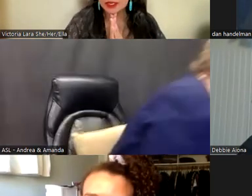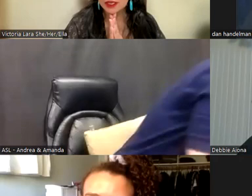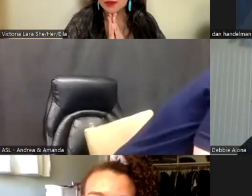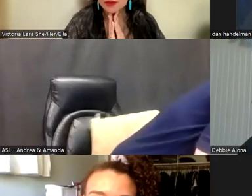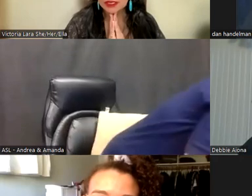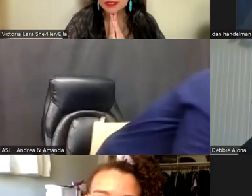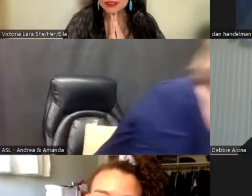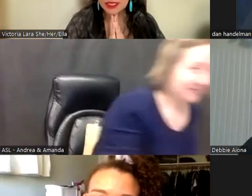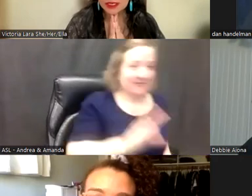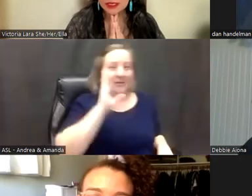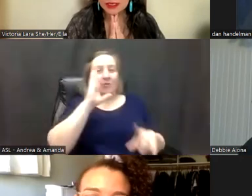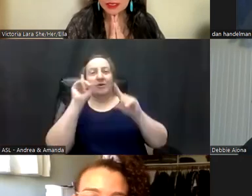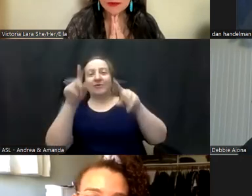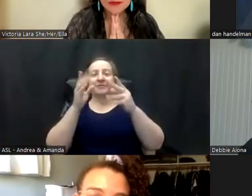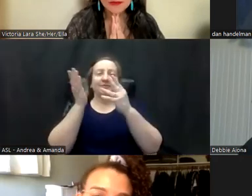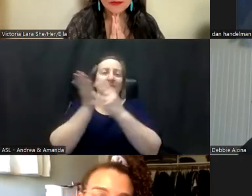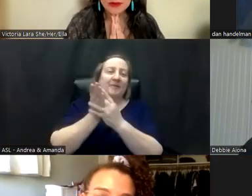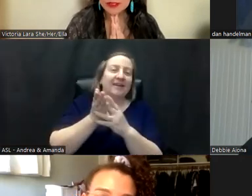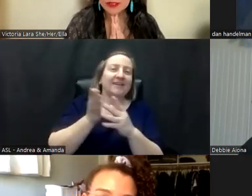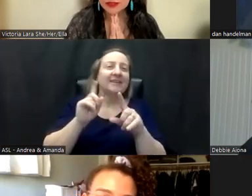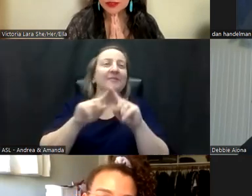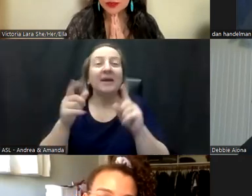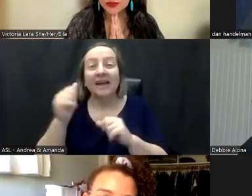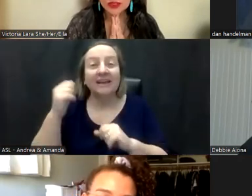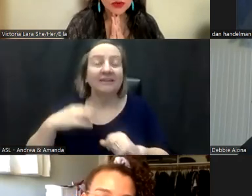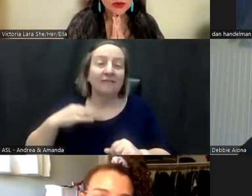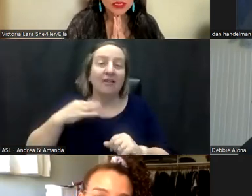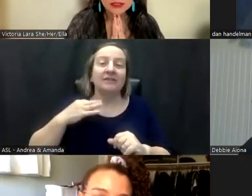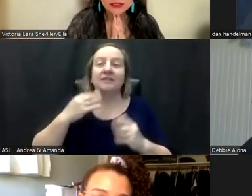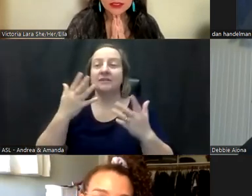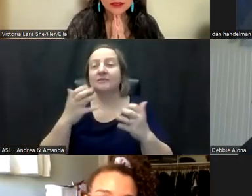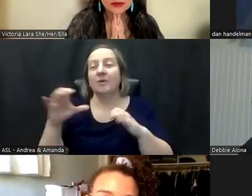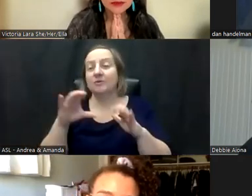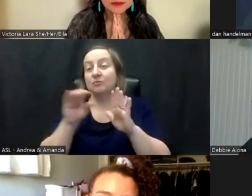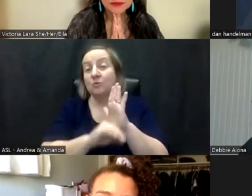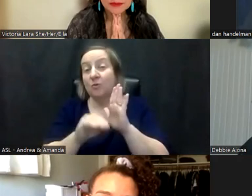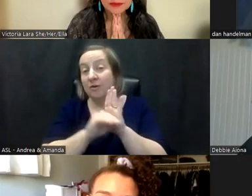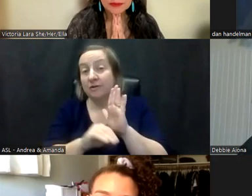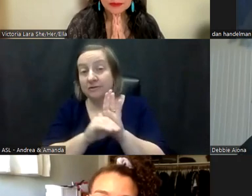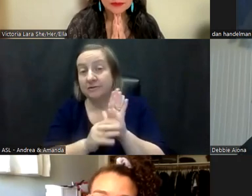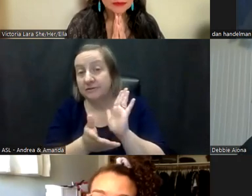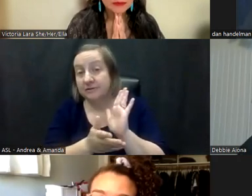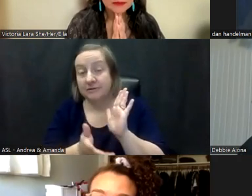break, but is that any volunteers to do New Orleans?